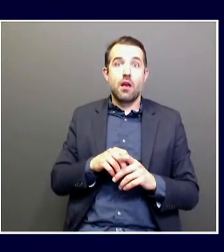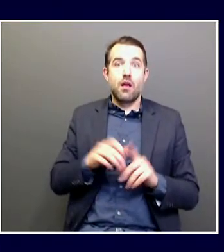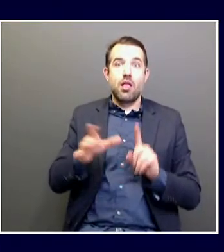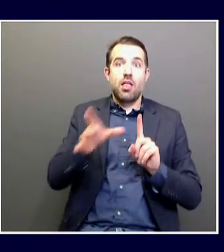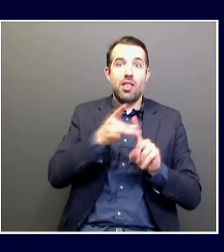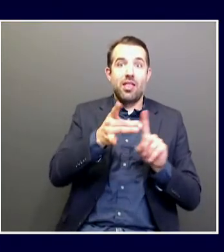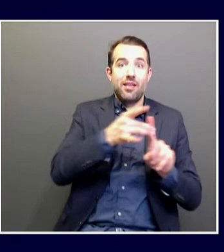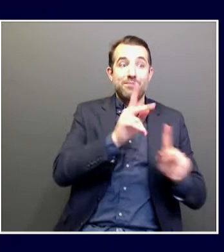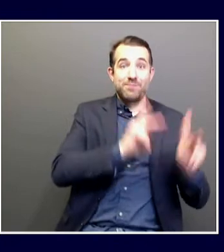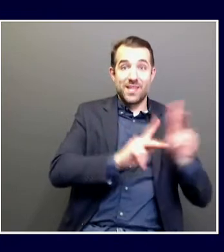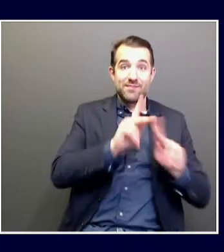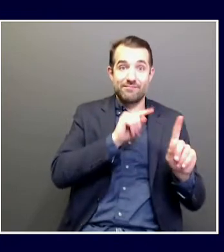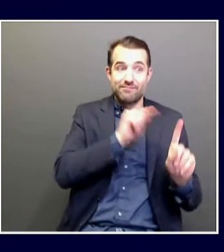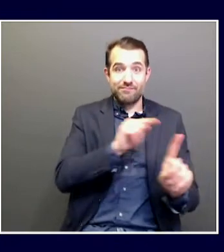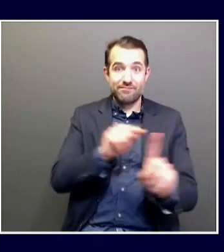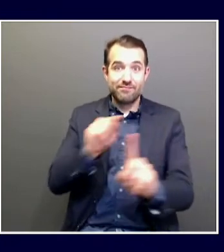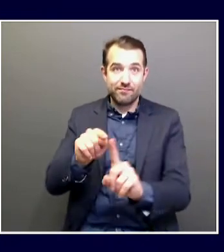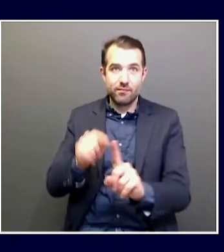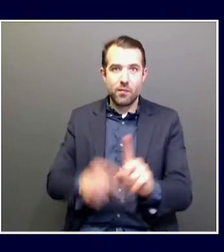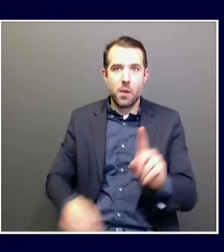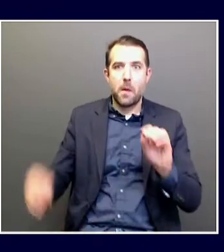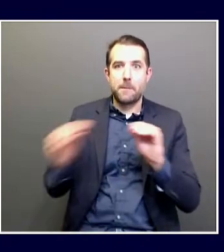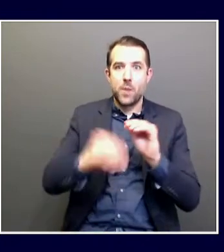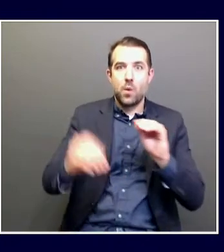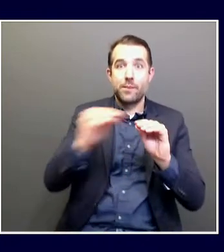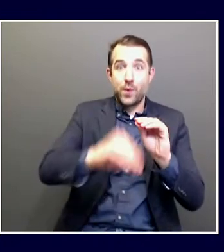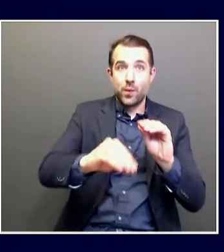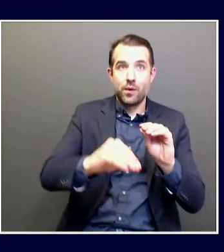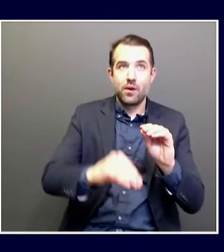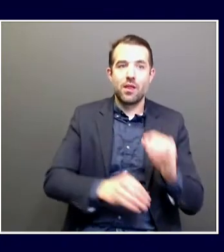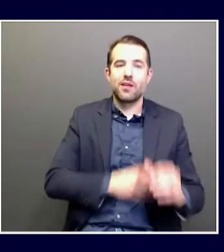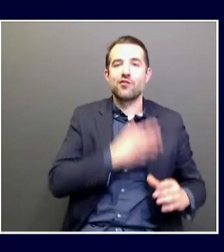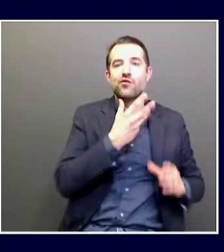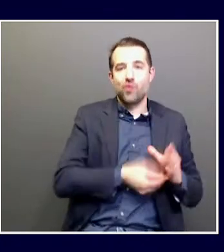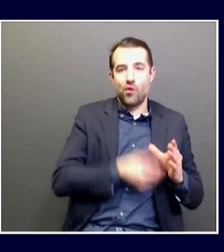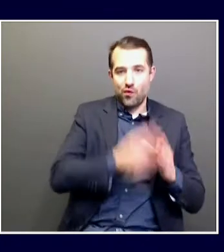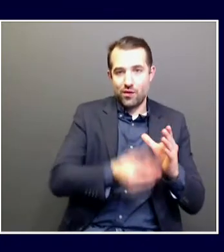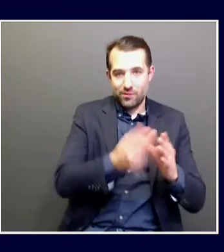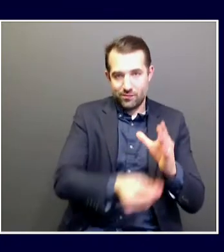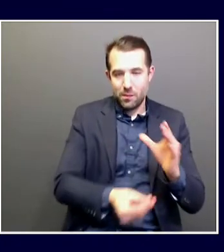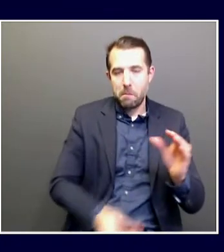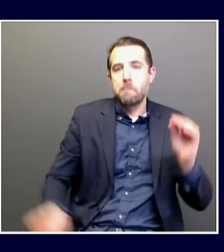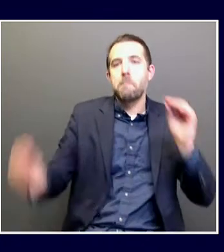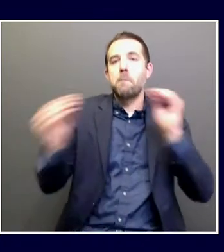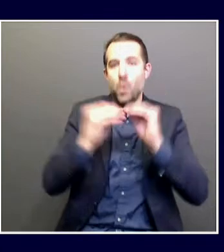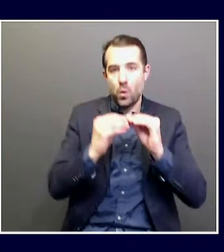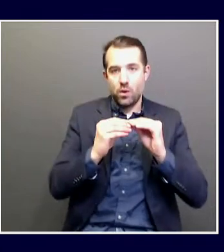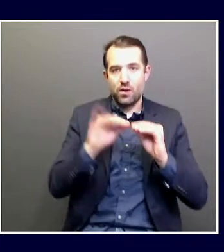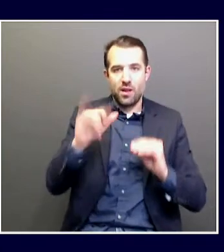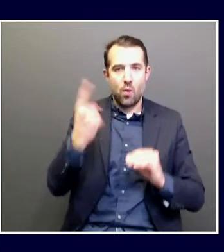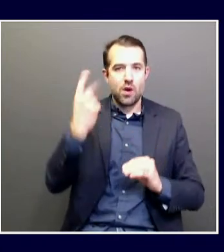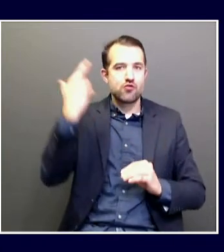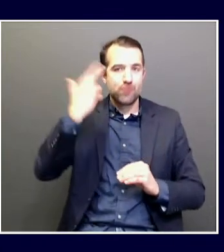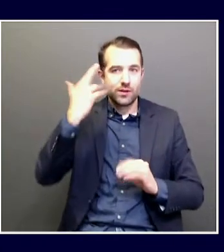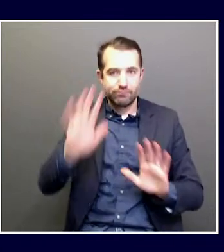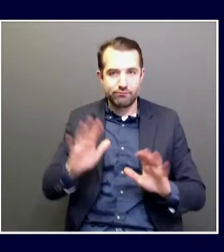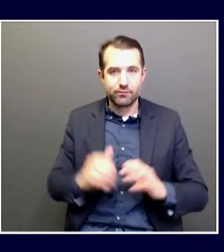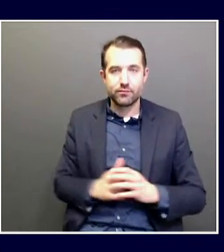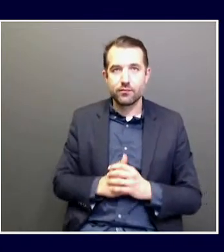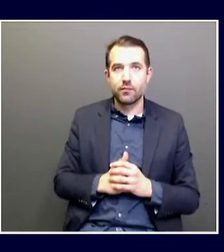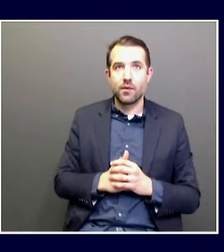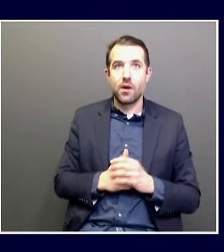That I would point to as the prime mover in why we are seeing more deaths. simply a byproduct of there being more